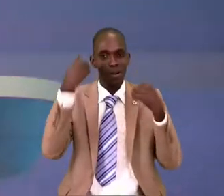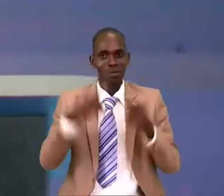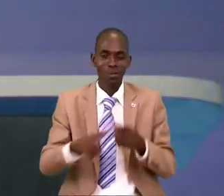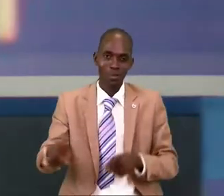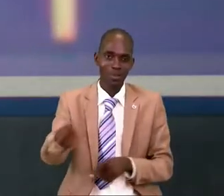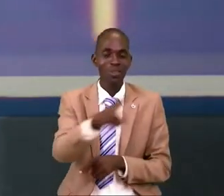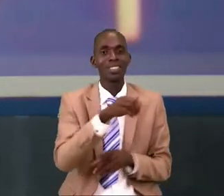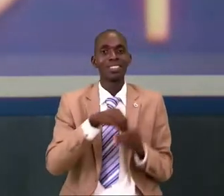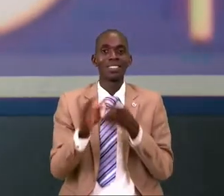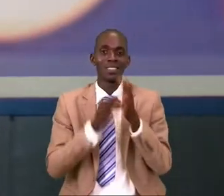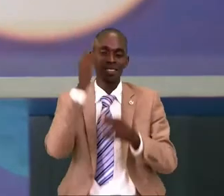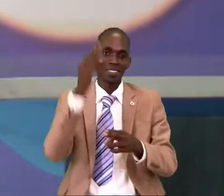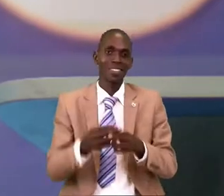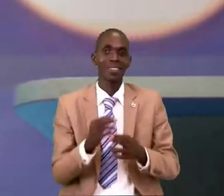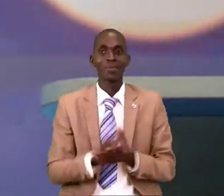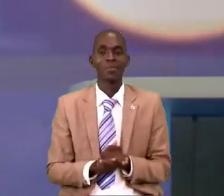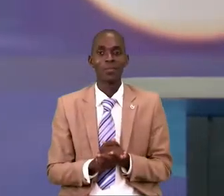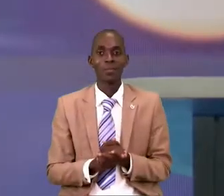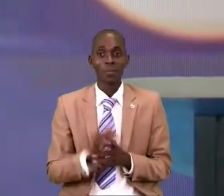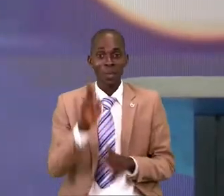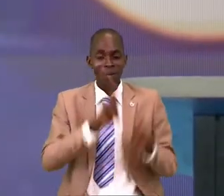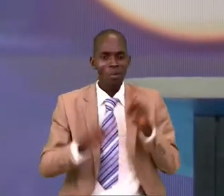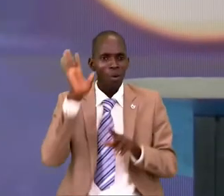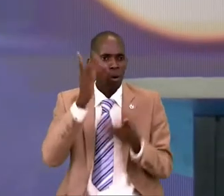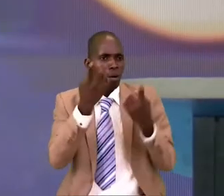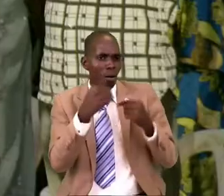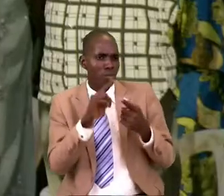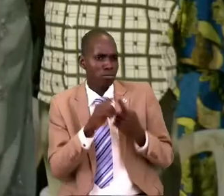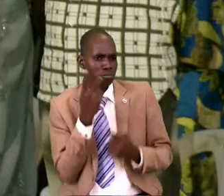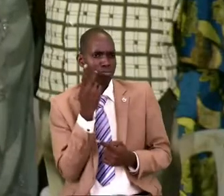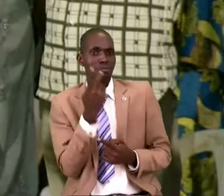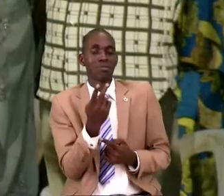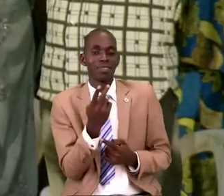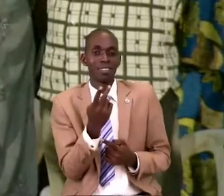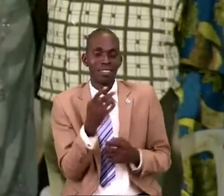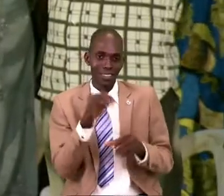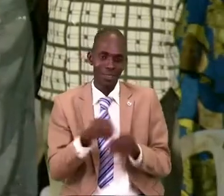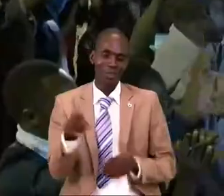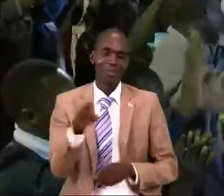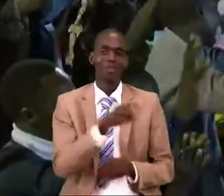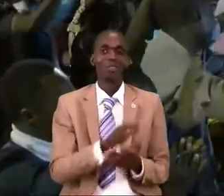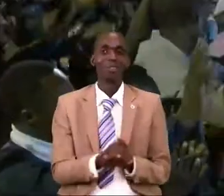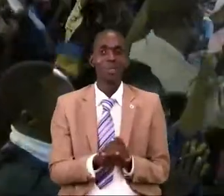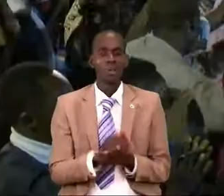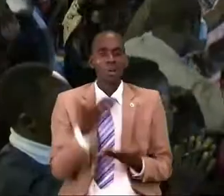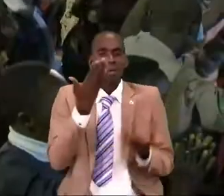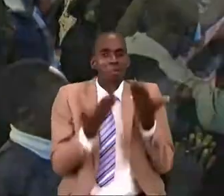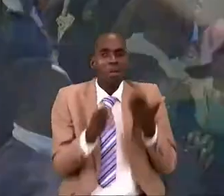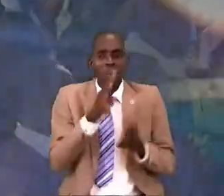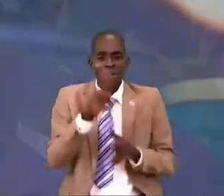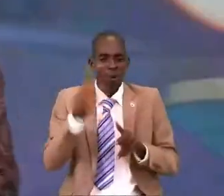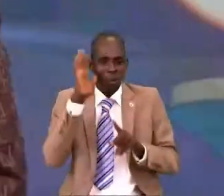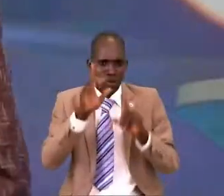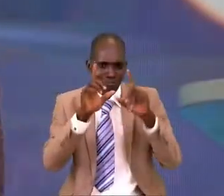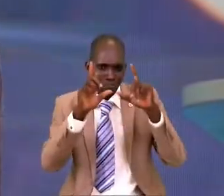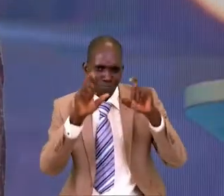Amen. Maybe they will take your photograph and send it to me at the headquarters. Amen. I will